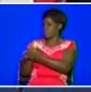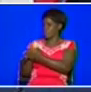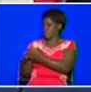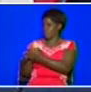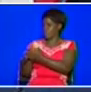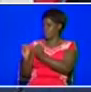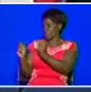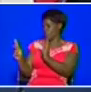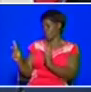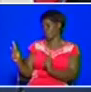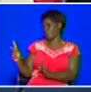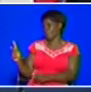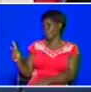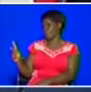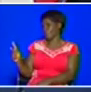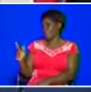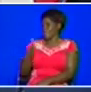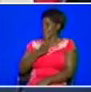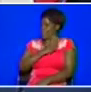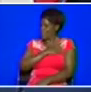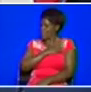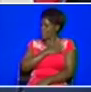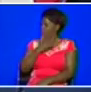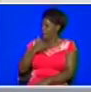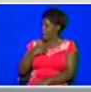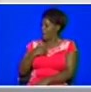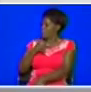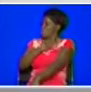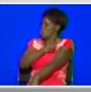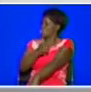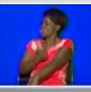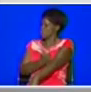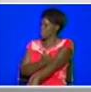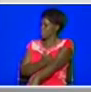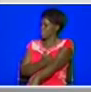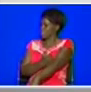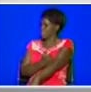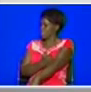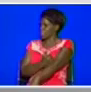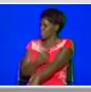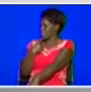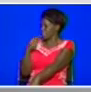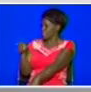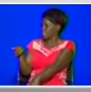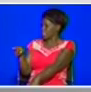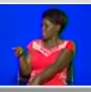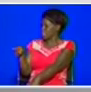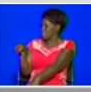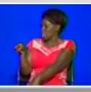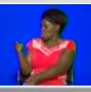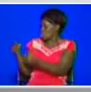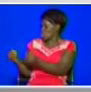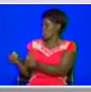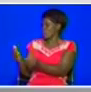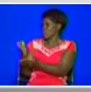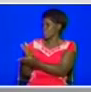Okay. Does NASA have the moral authority to stand on a high pedestal and say this is something we're going to do?